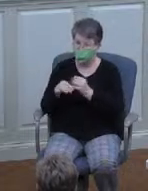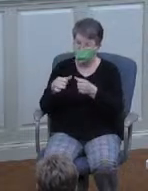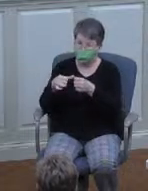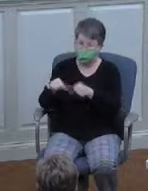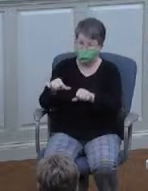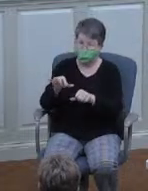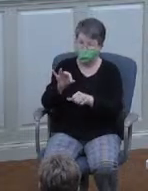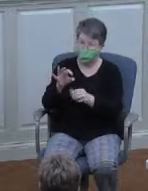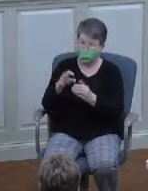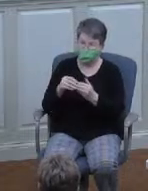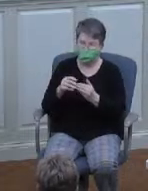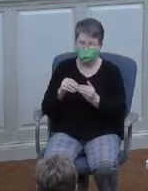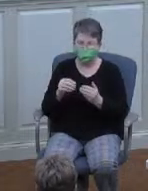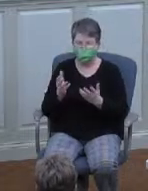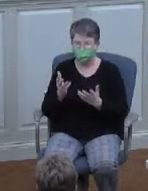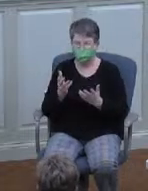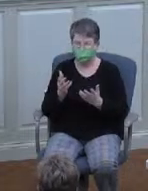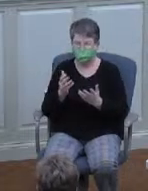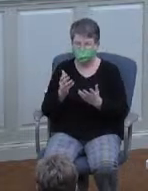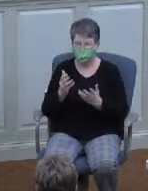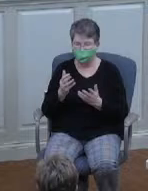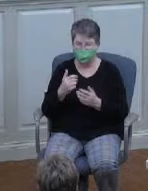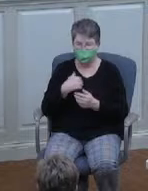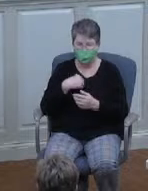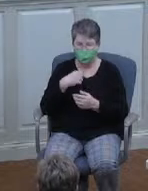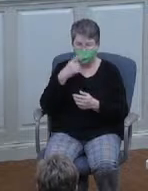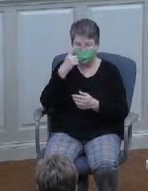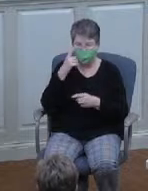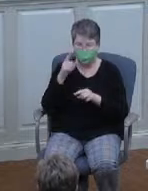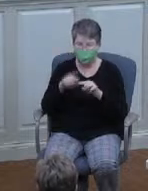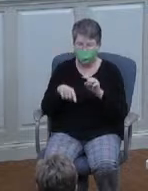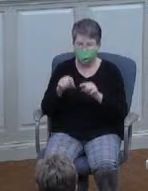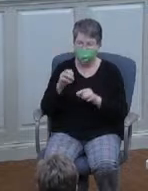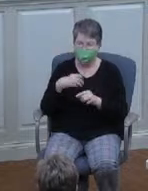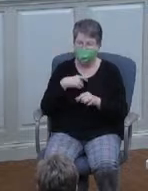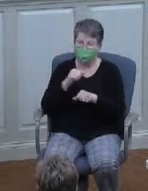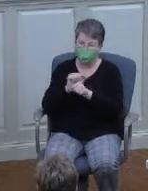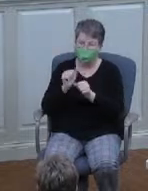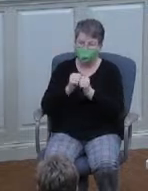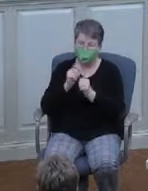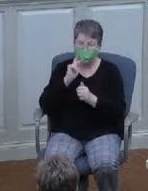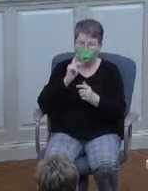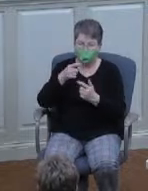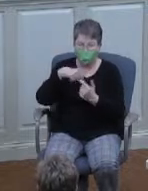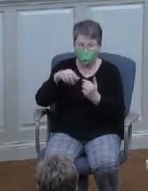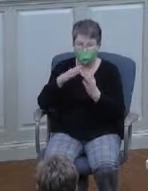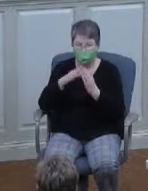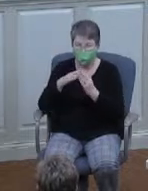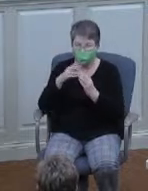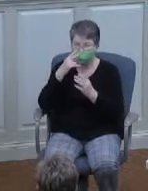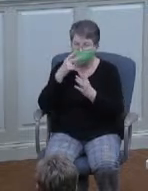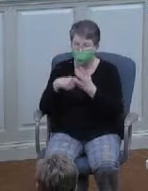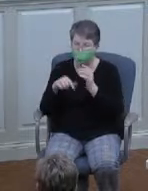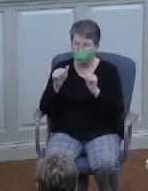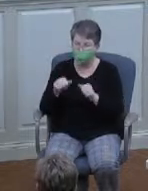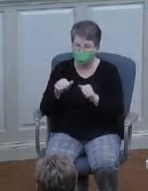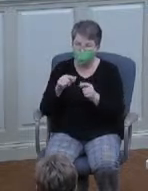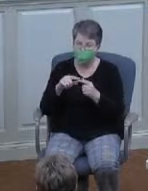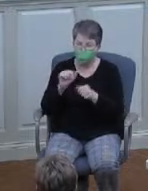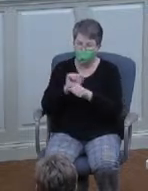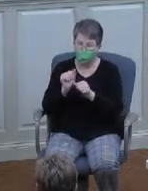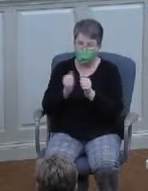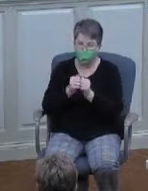to the city was a little far-fetched, we felt like. So we wanted to work with the folks around the city to try to do what we can to work with